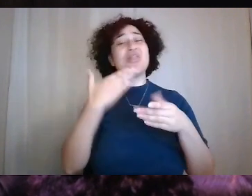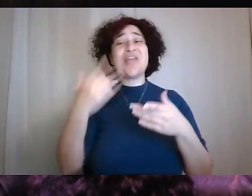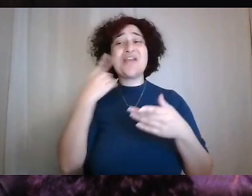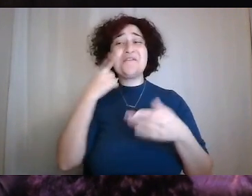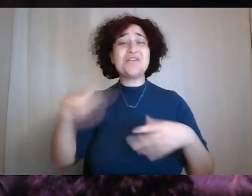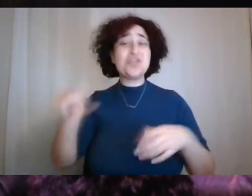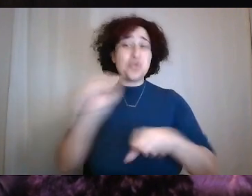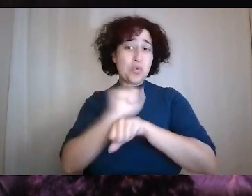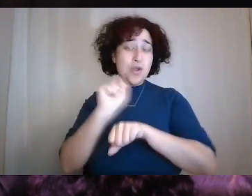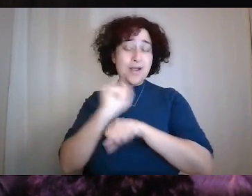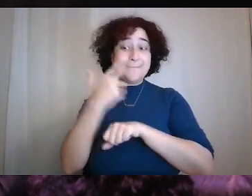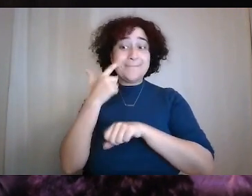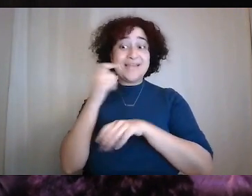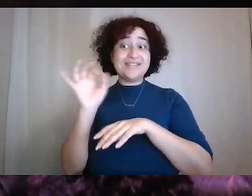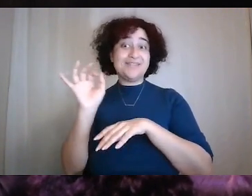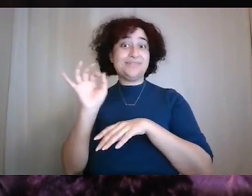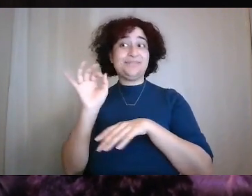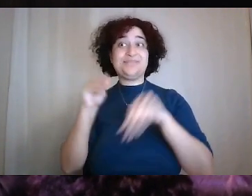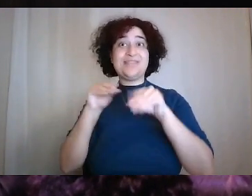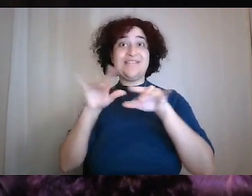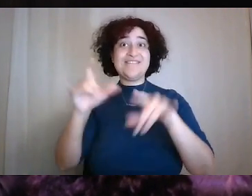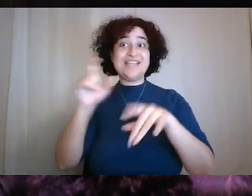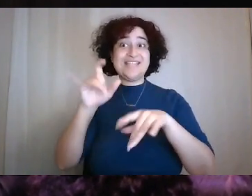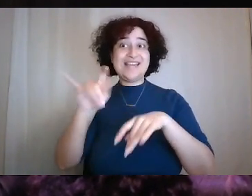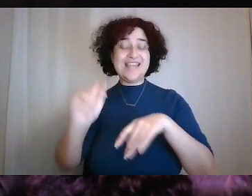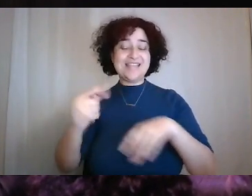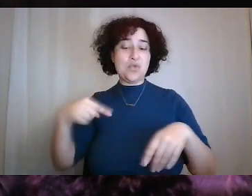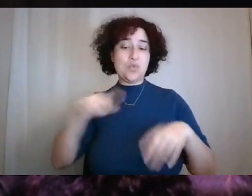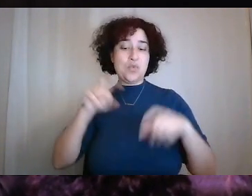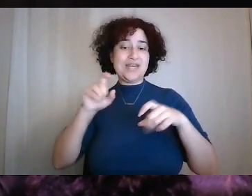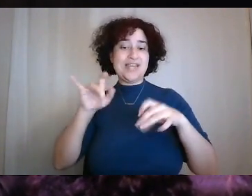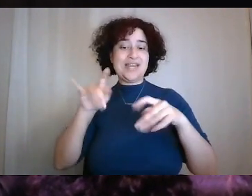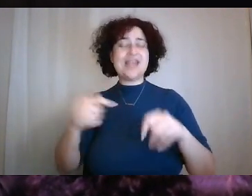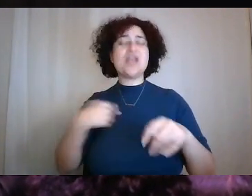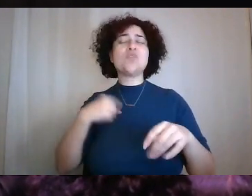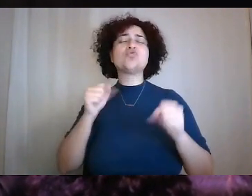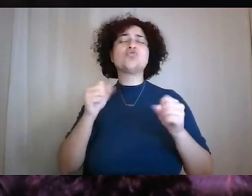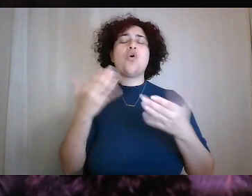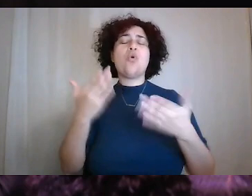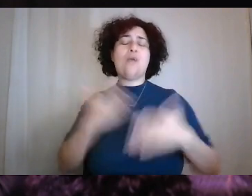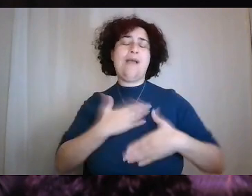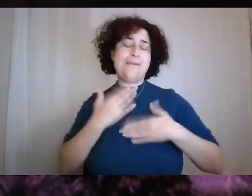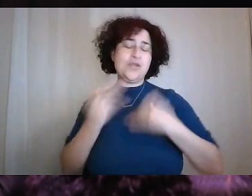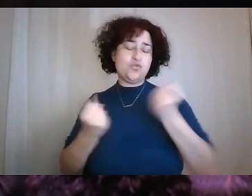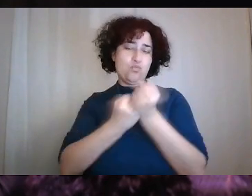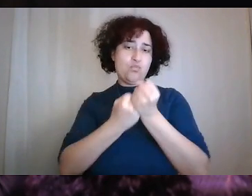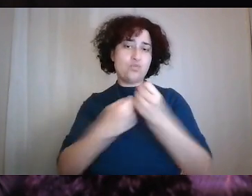it, and we're so happy to be here for you. So I also just want to say,